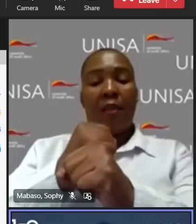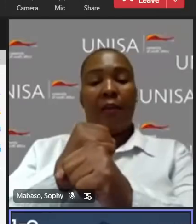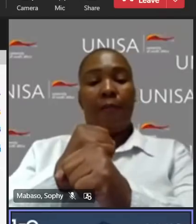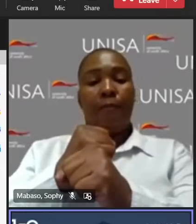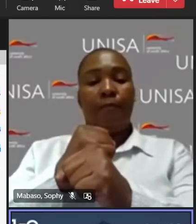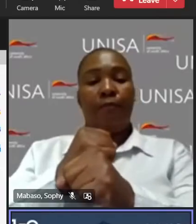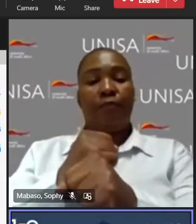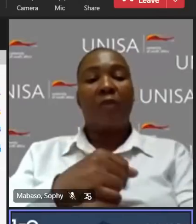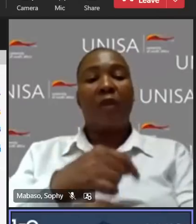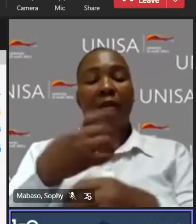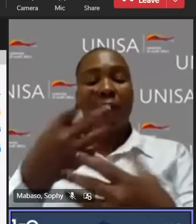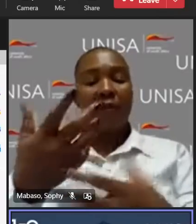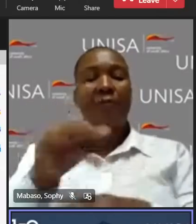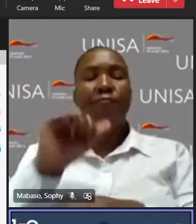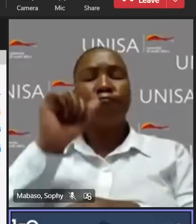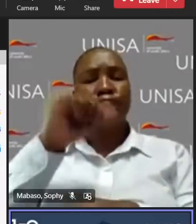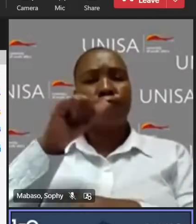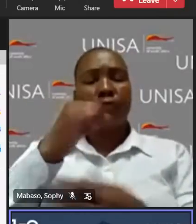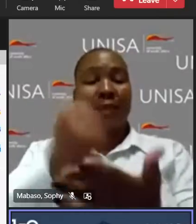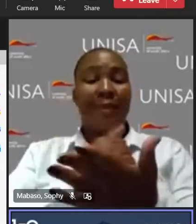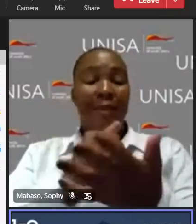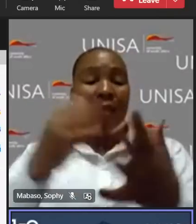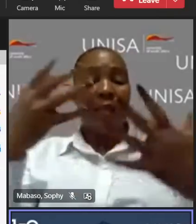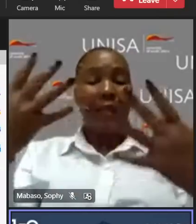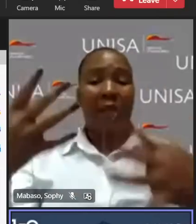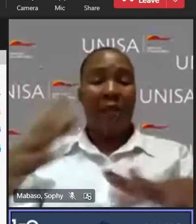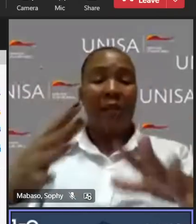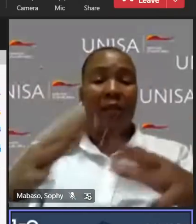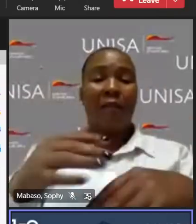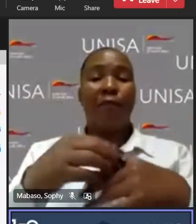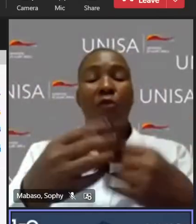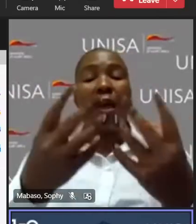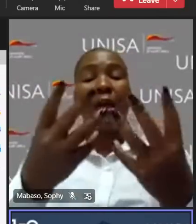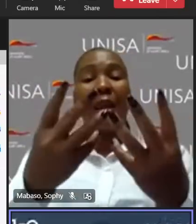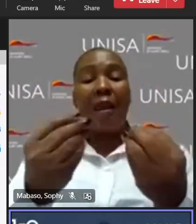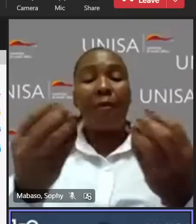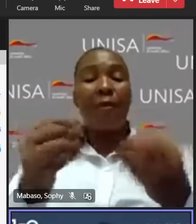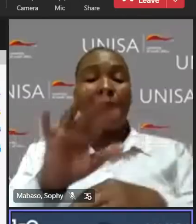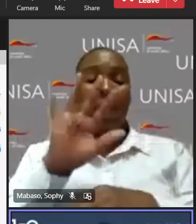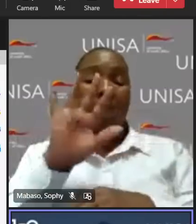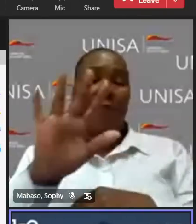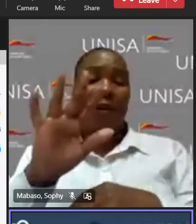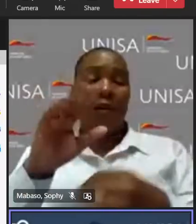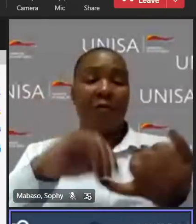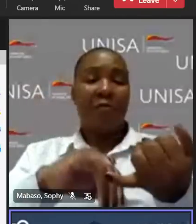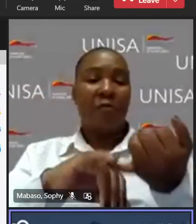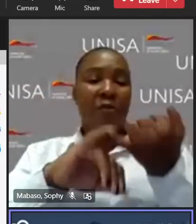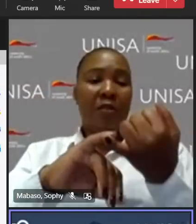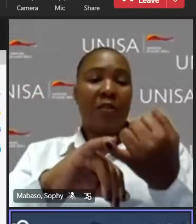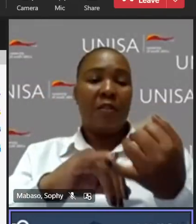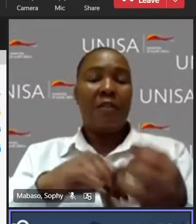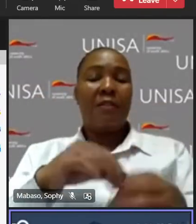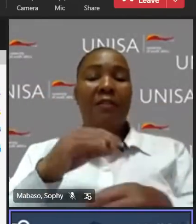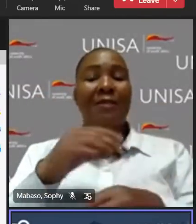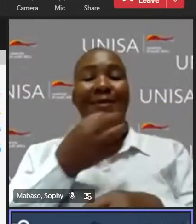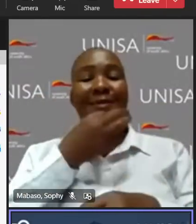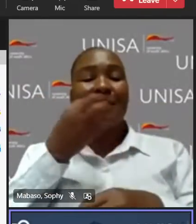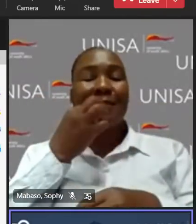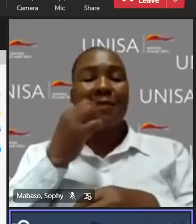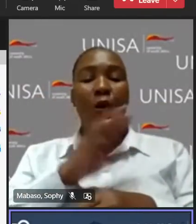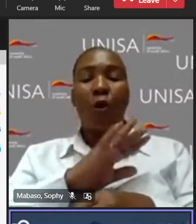And because she is already registered and for the maximum number, it would state no open registrations. All